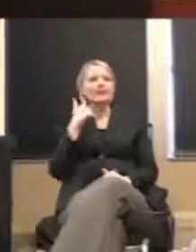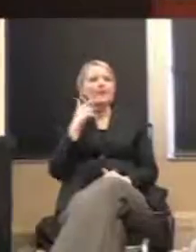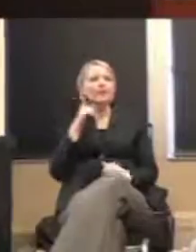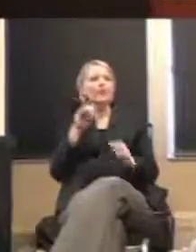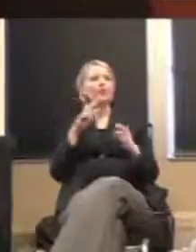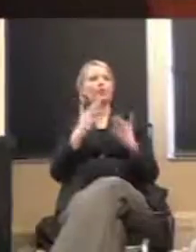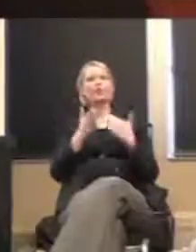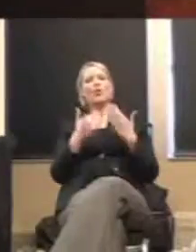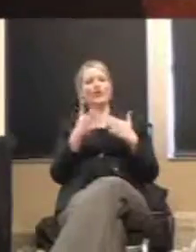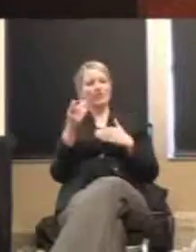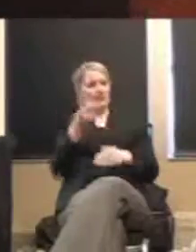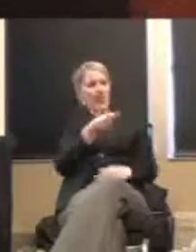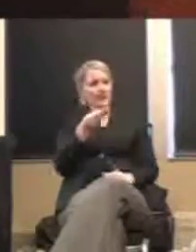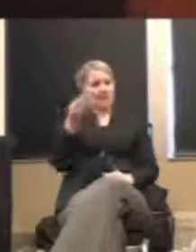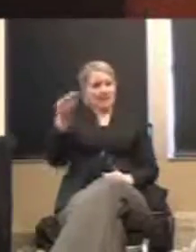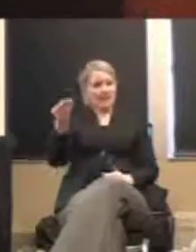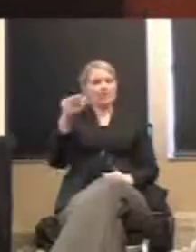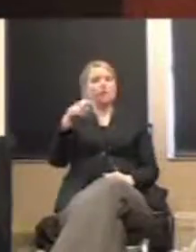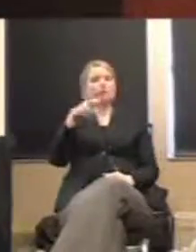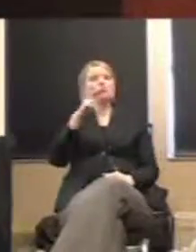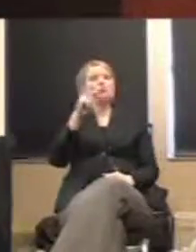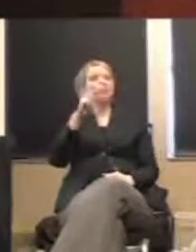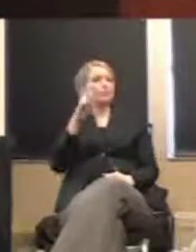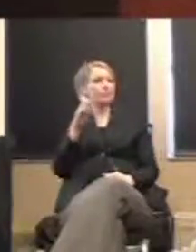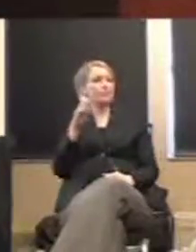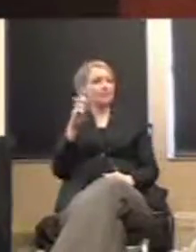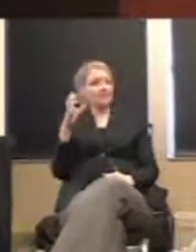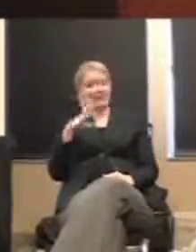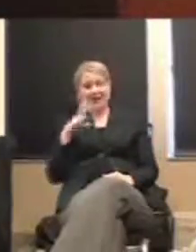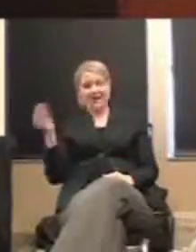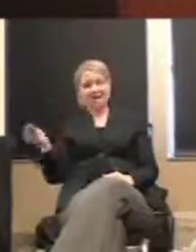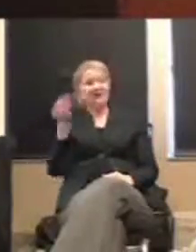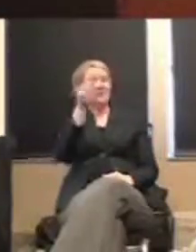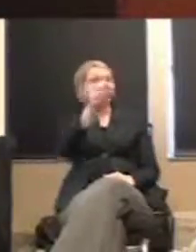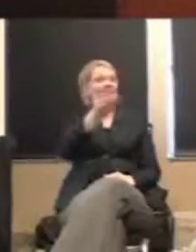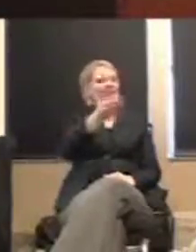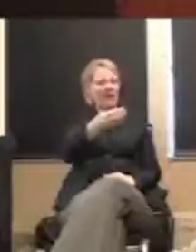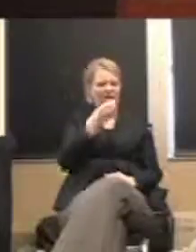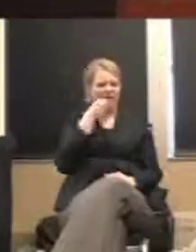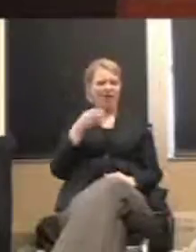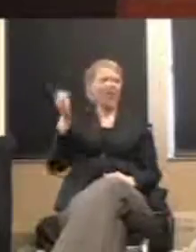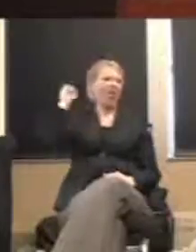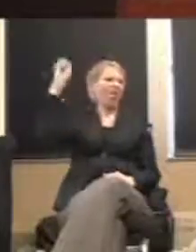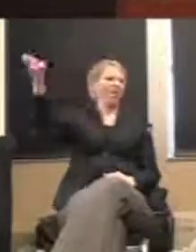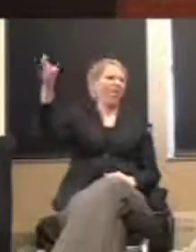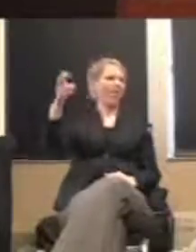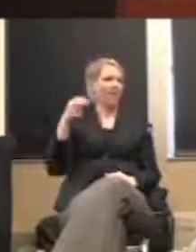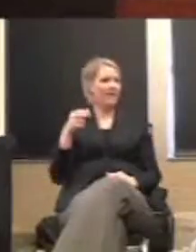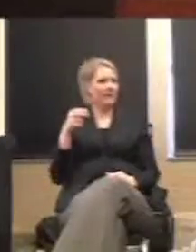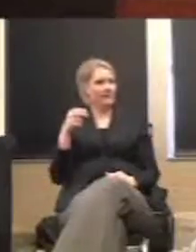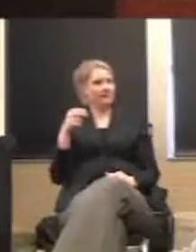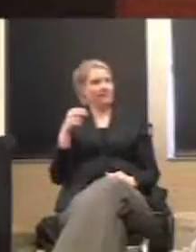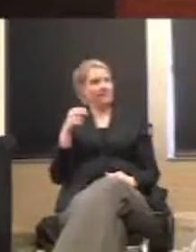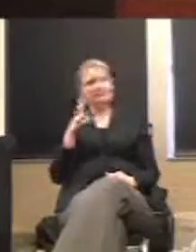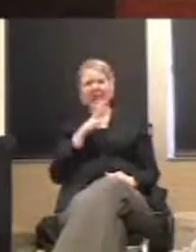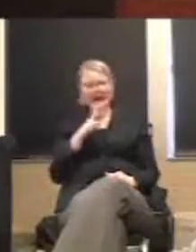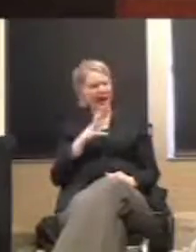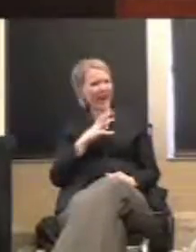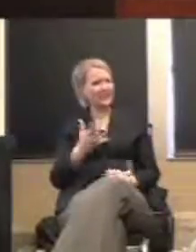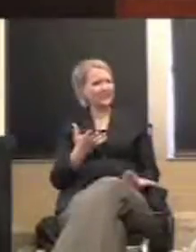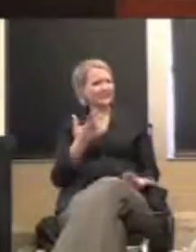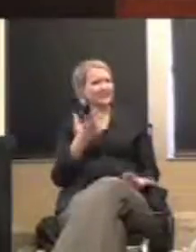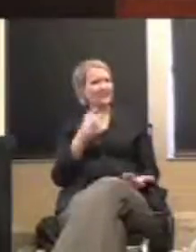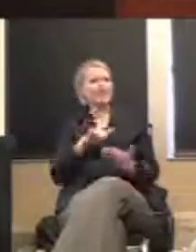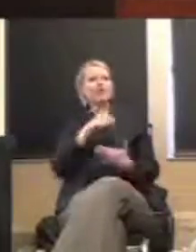they'd hand you that prune card and you'd be like, okay, prune. Yeah. Have at it. And so, but there's nothing better